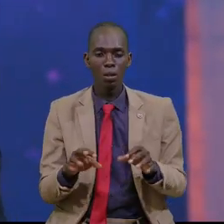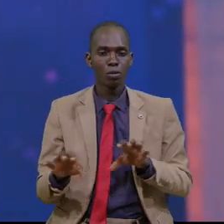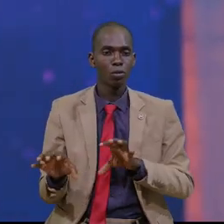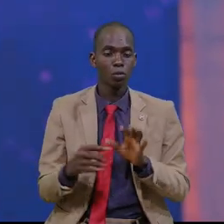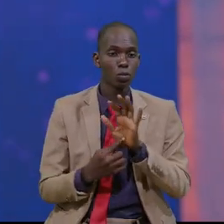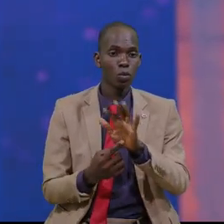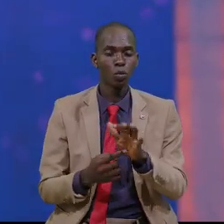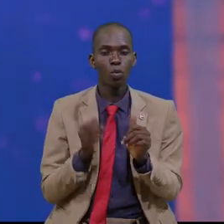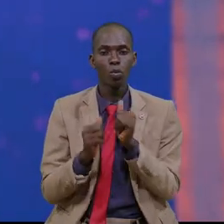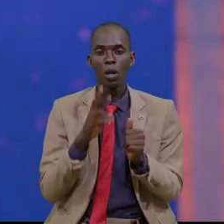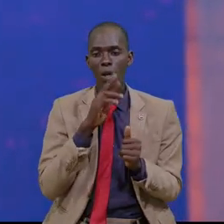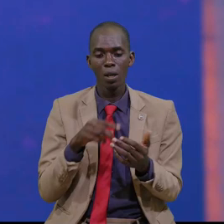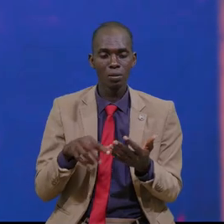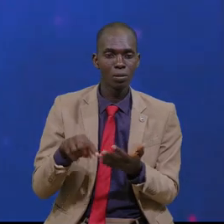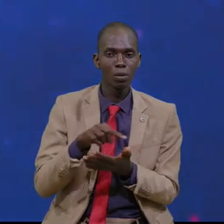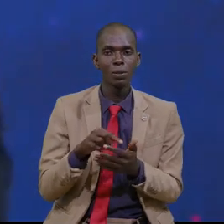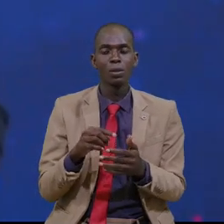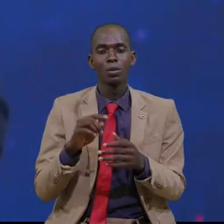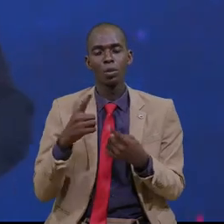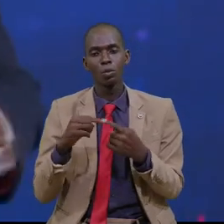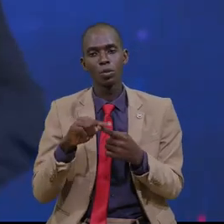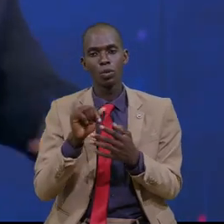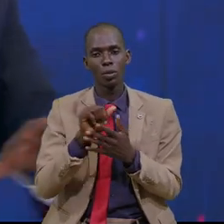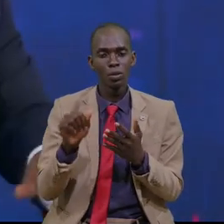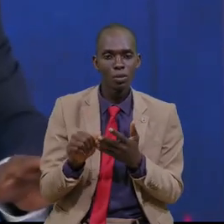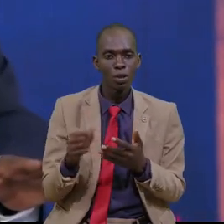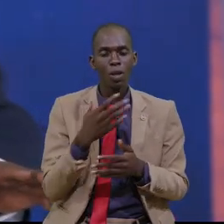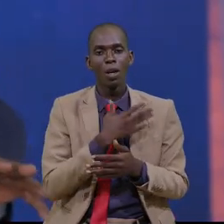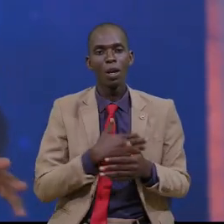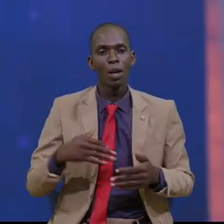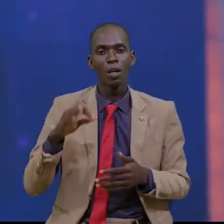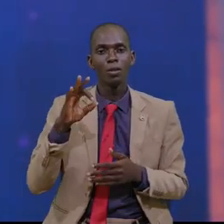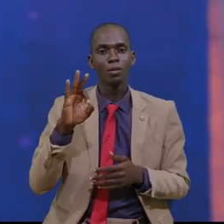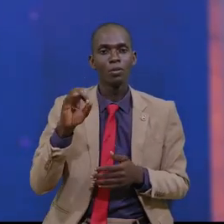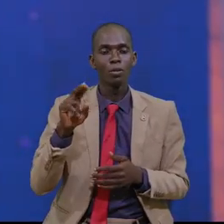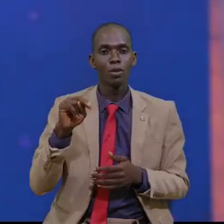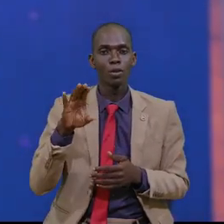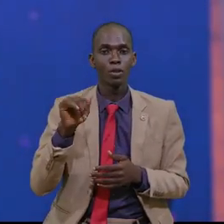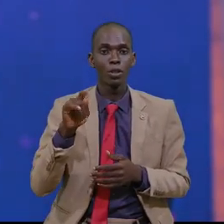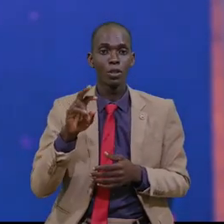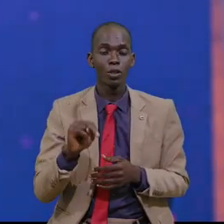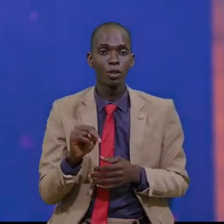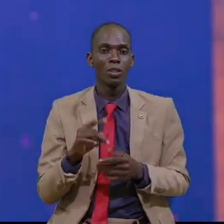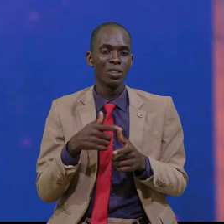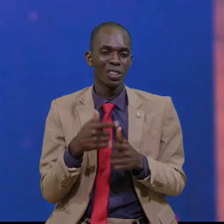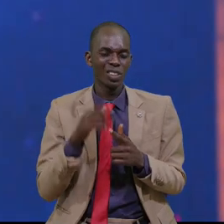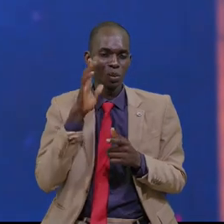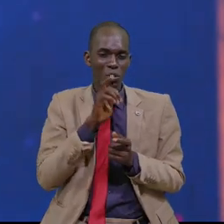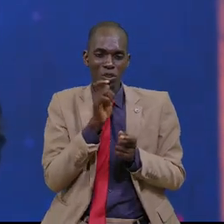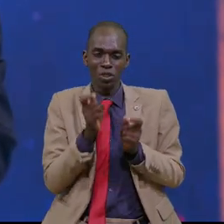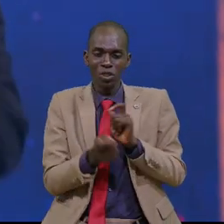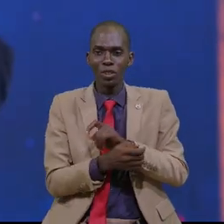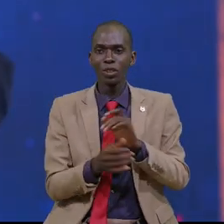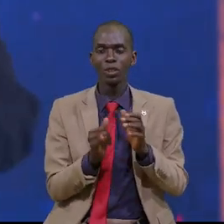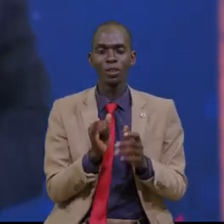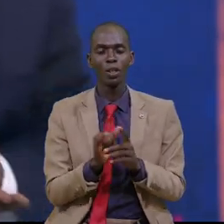to fornication, adultery, he will try to swim around it. He will not be faithful to the word